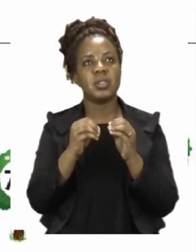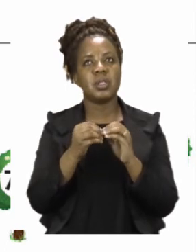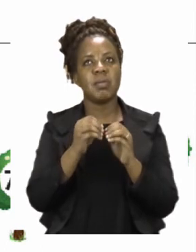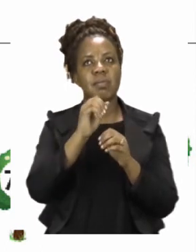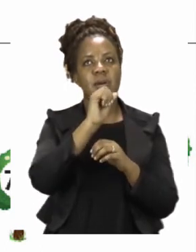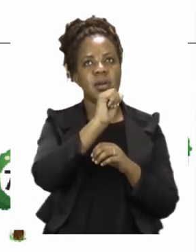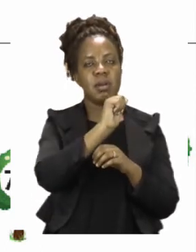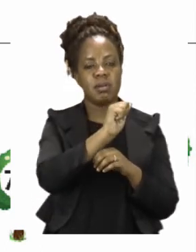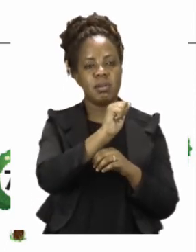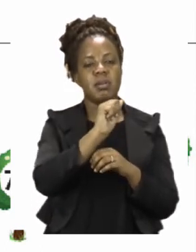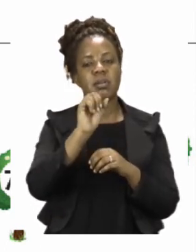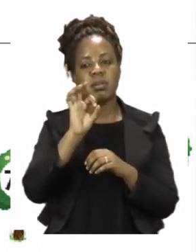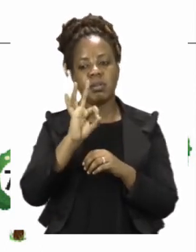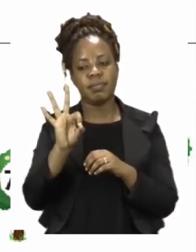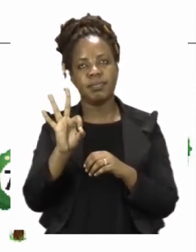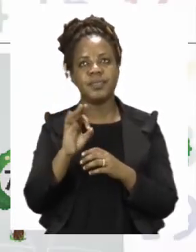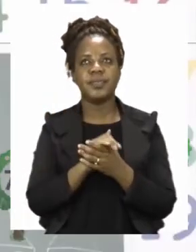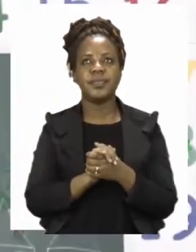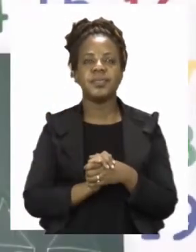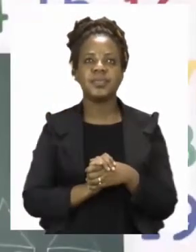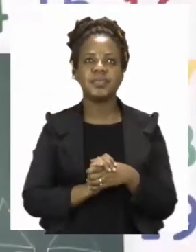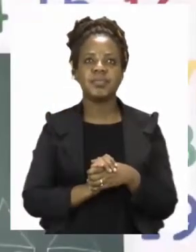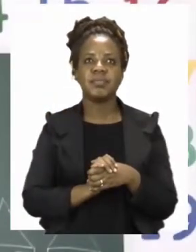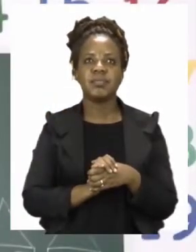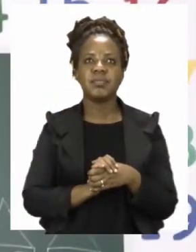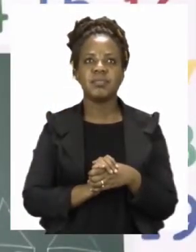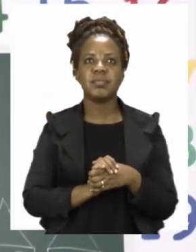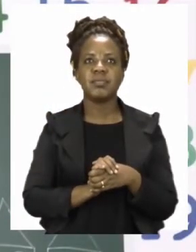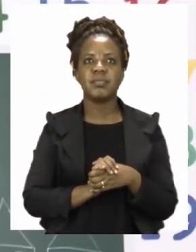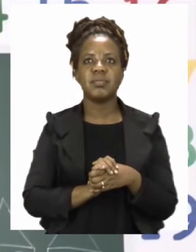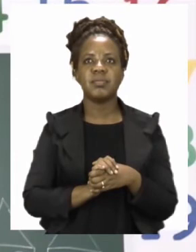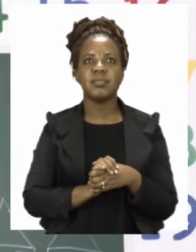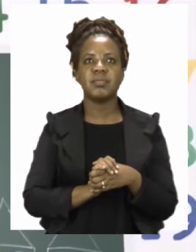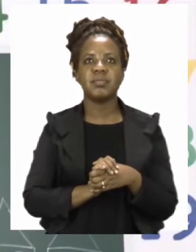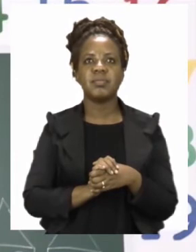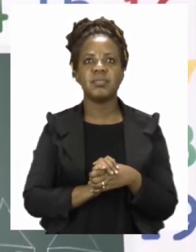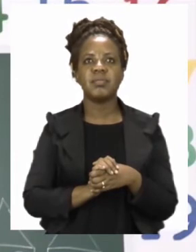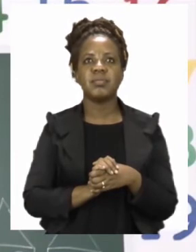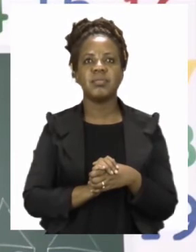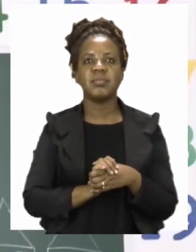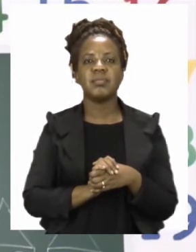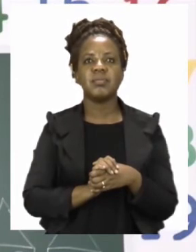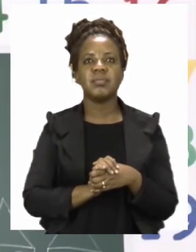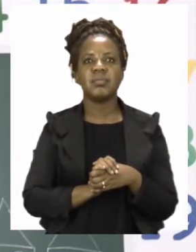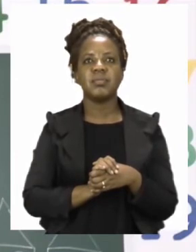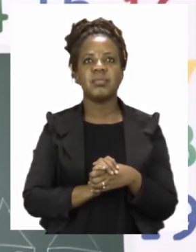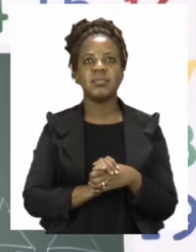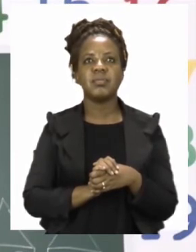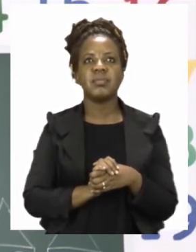there. So we need 3 numbers counting backwards. So we say from 15, the next number is